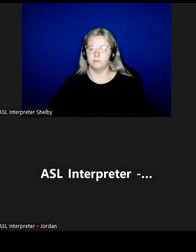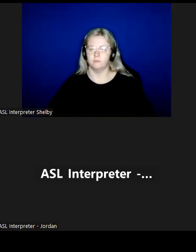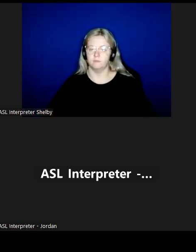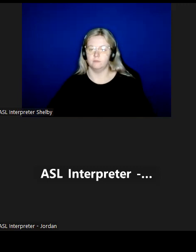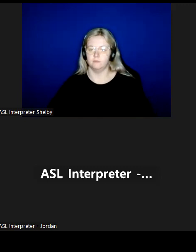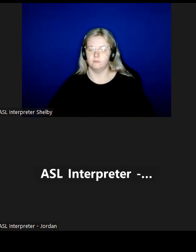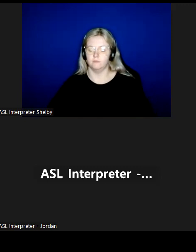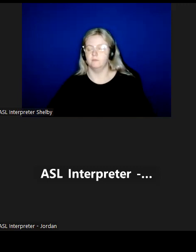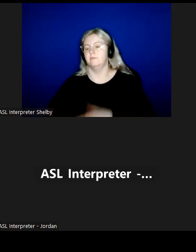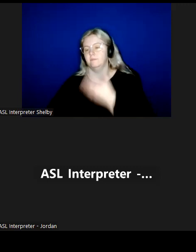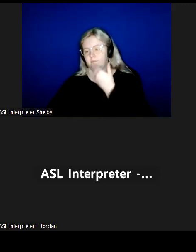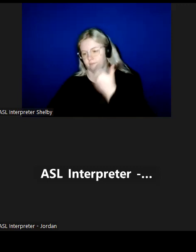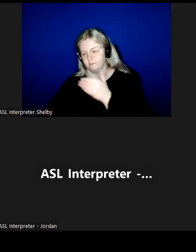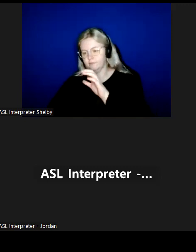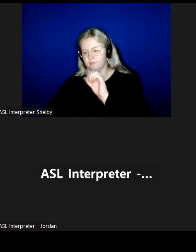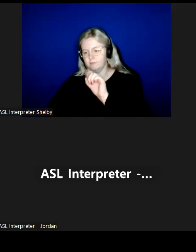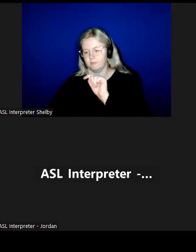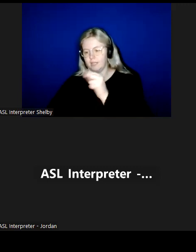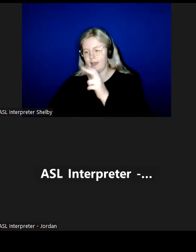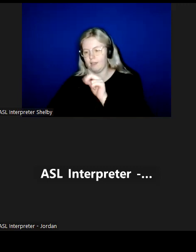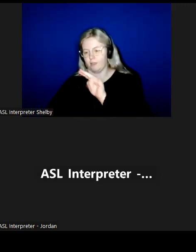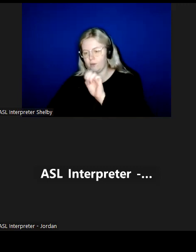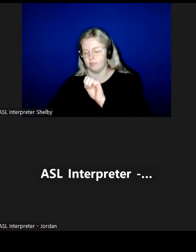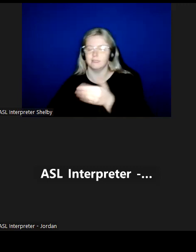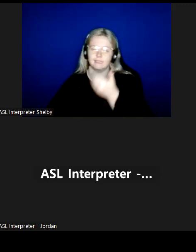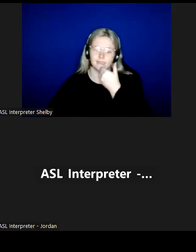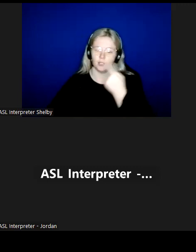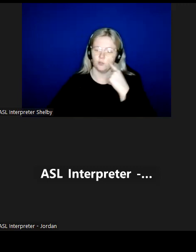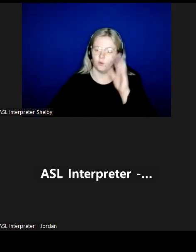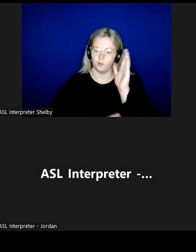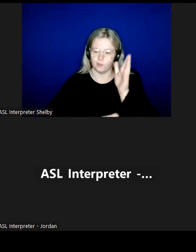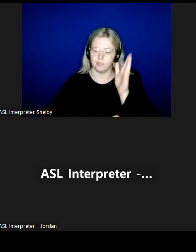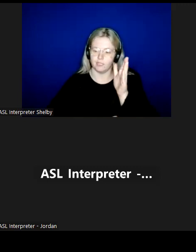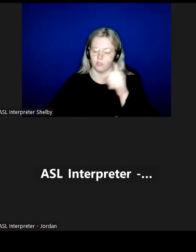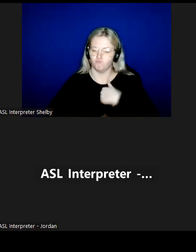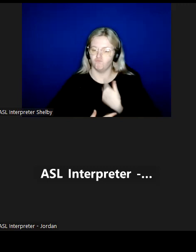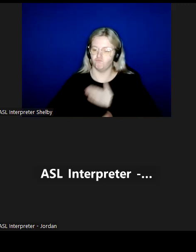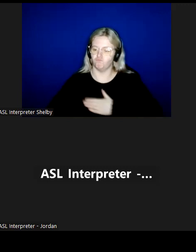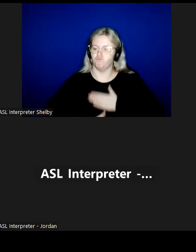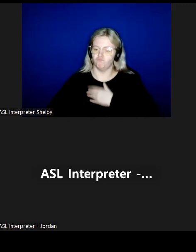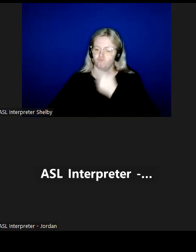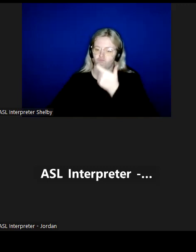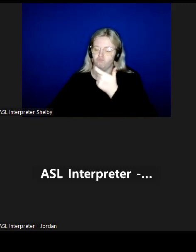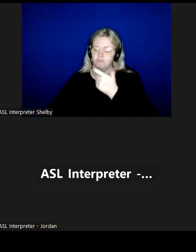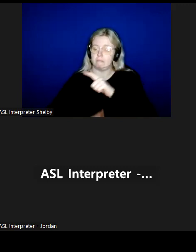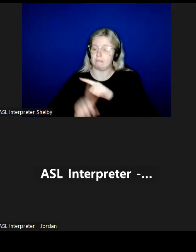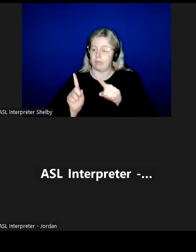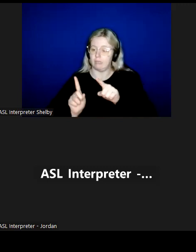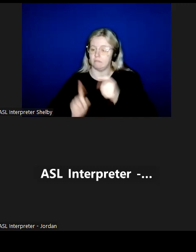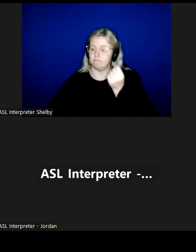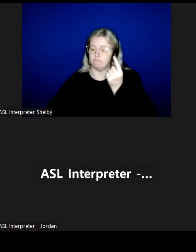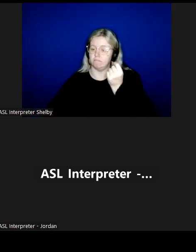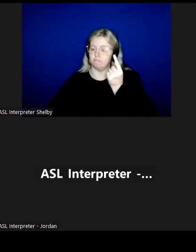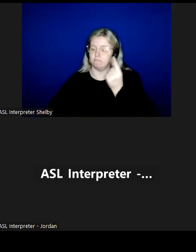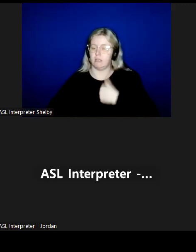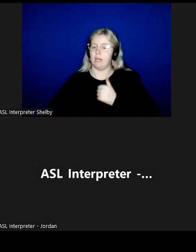Thank you very much, Catherine. Thank you. For the presentation. I've really enjoyed it. However, I am one of those people that